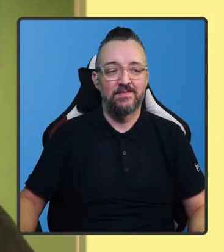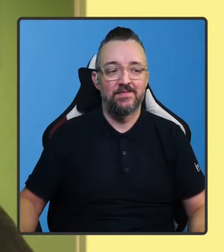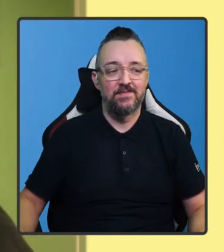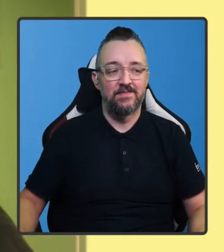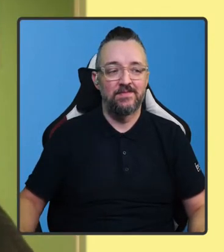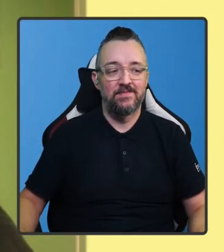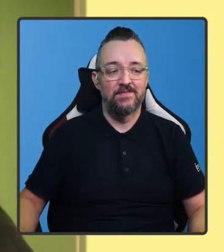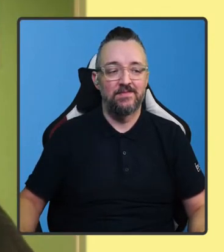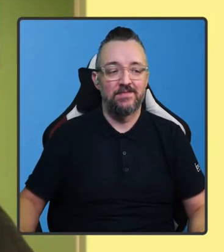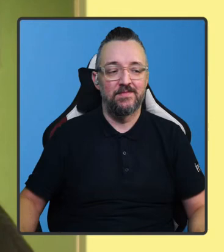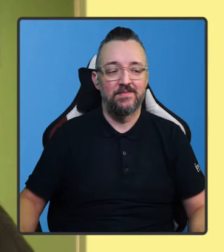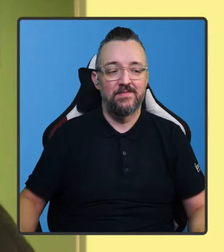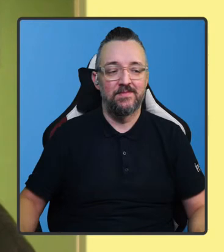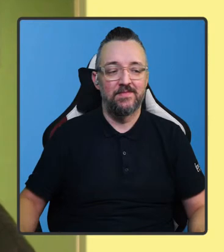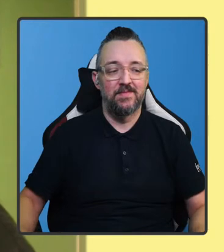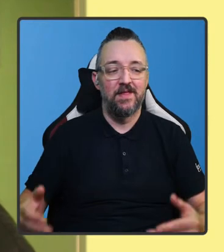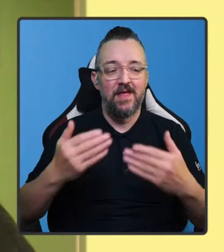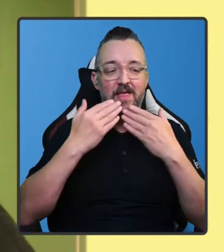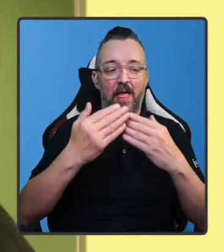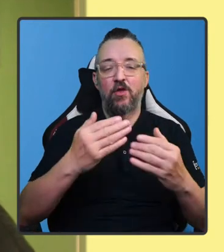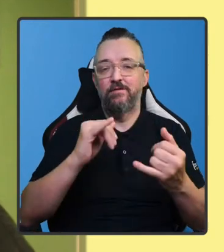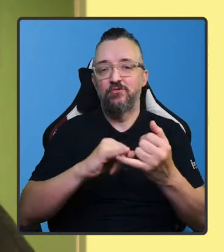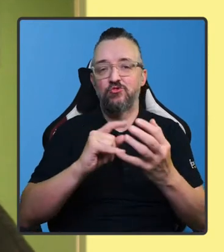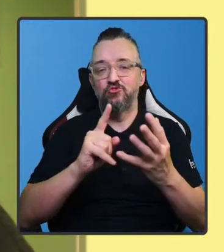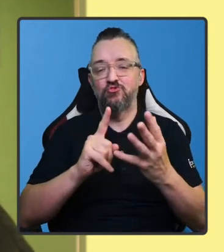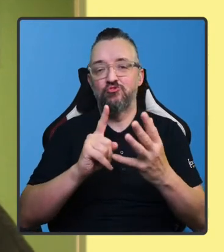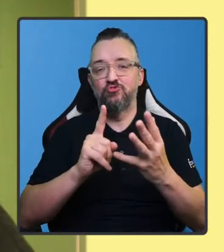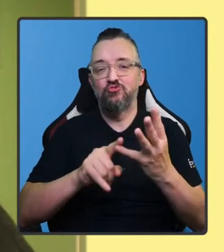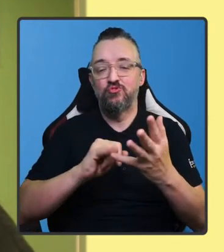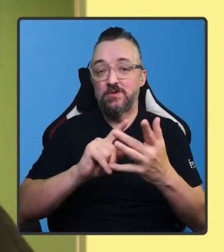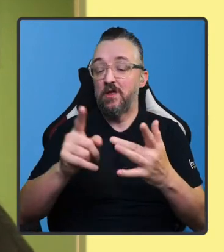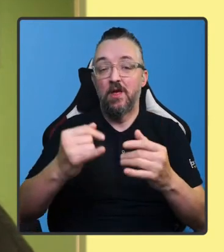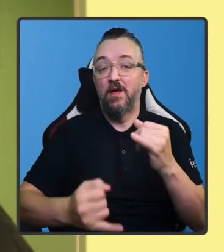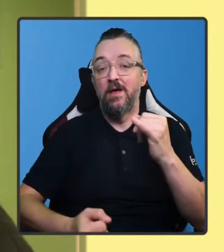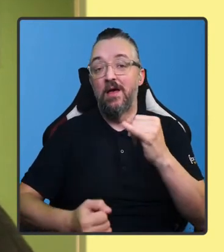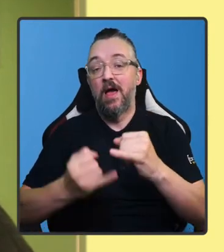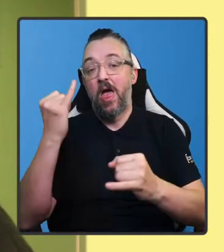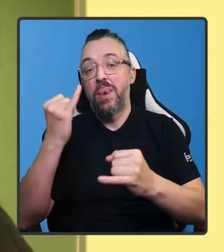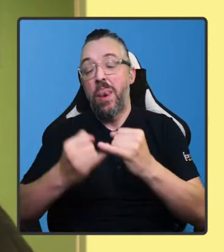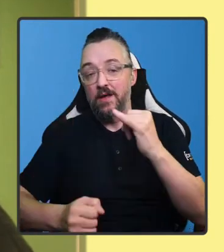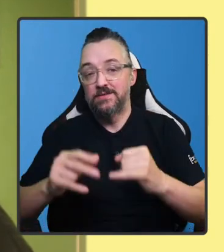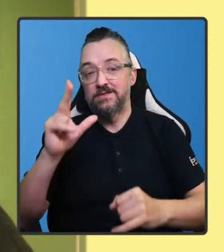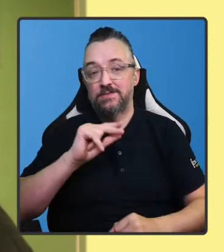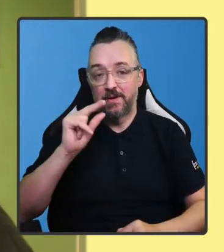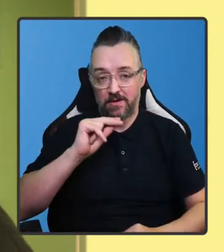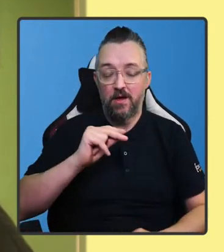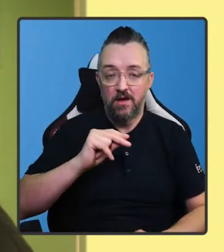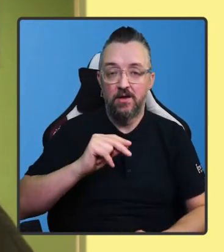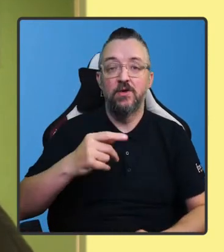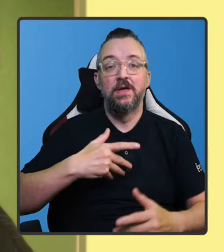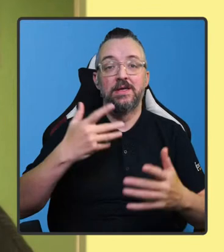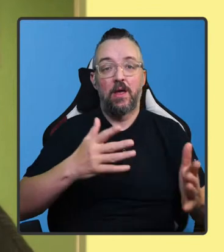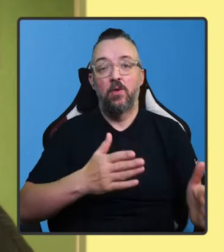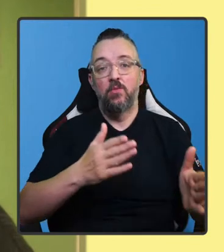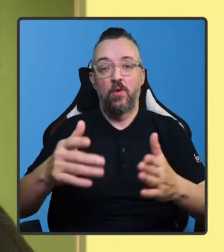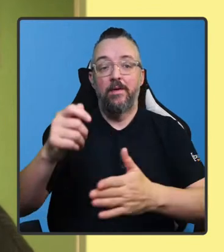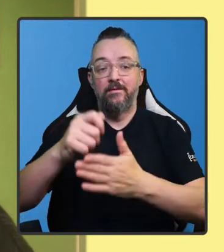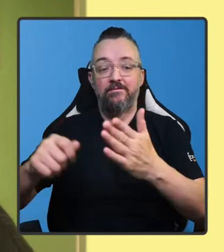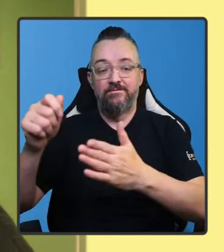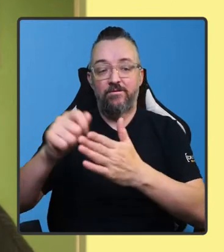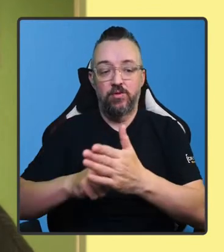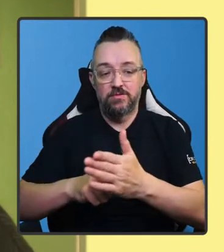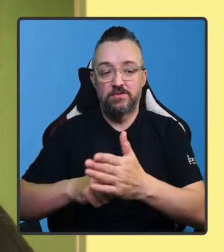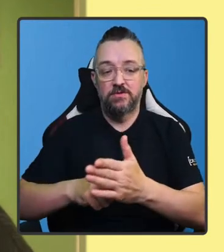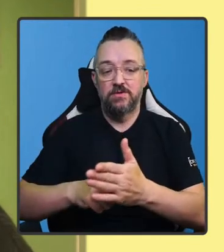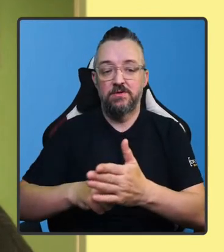Thank you very much for that, Susie. And Susie was our final speaker on this resolution. So we'll now move to a vote. So we're